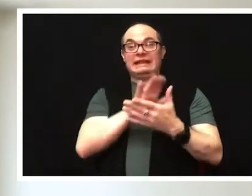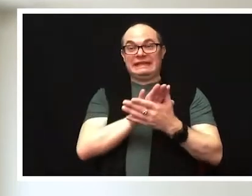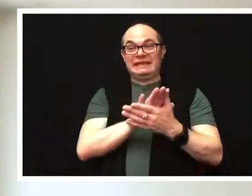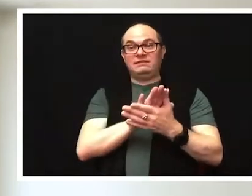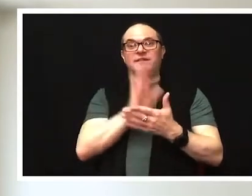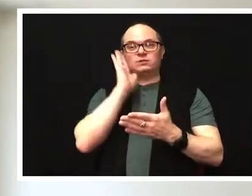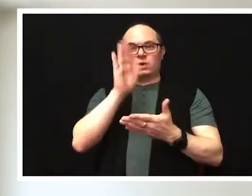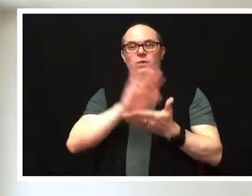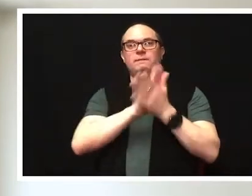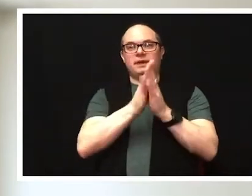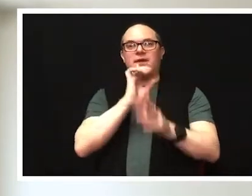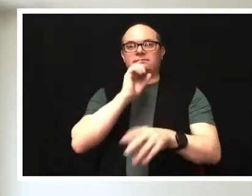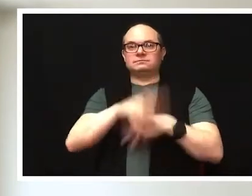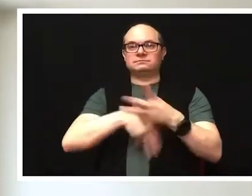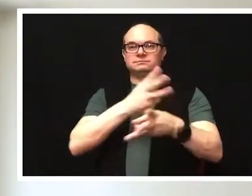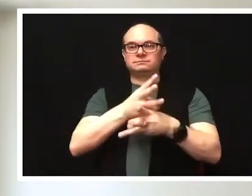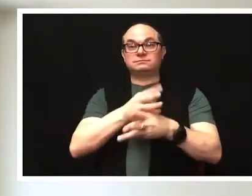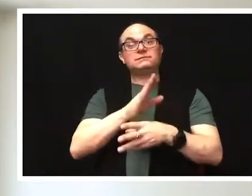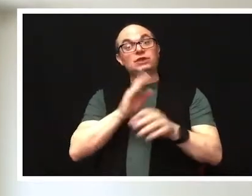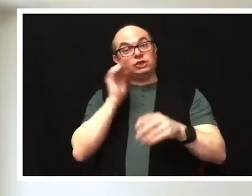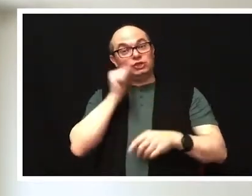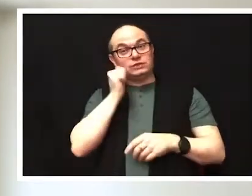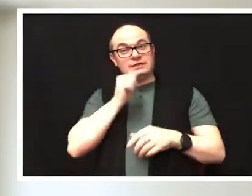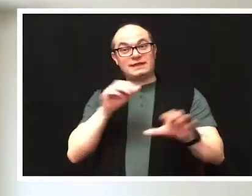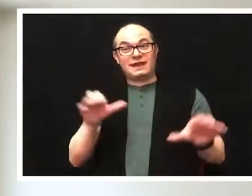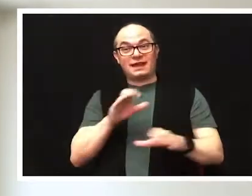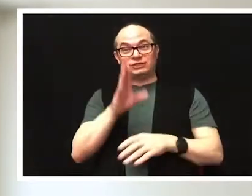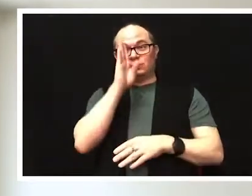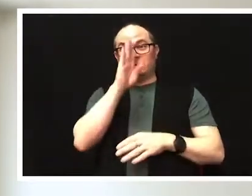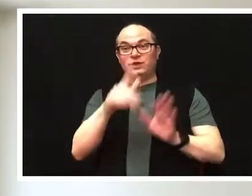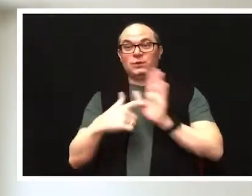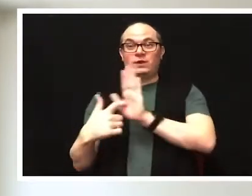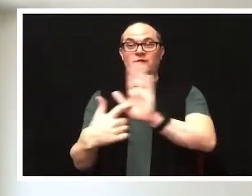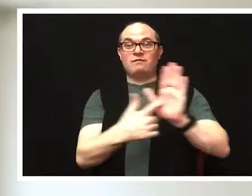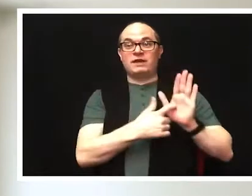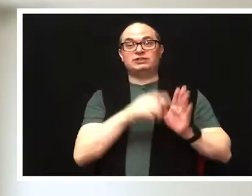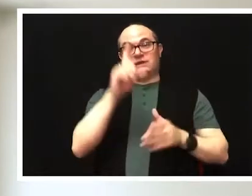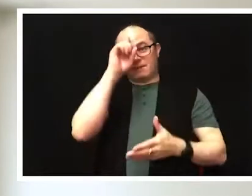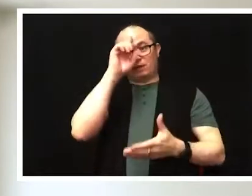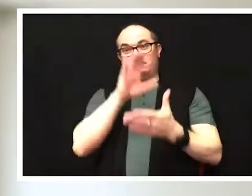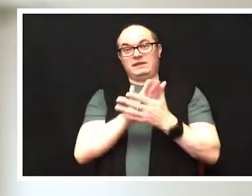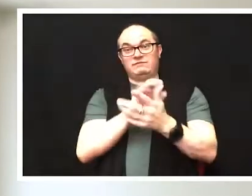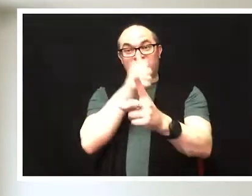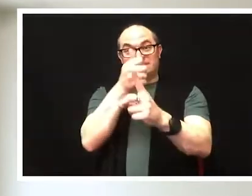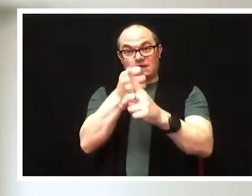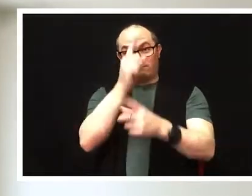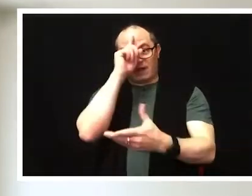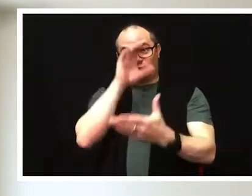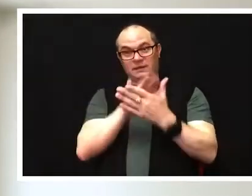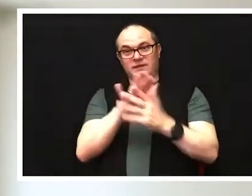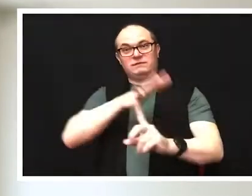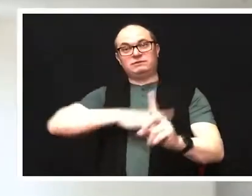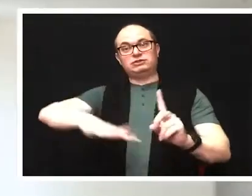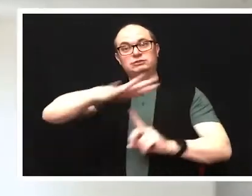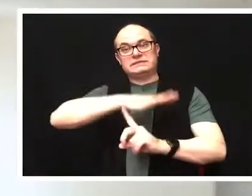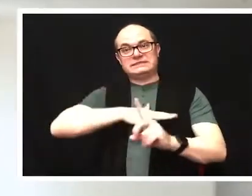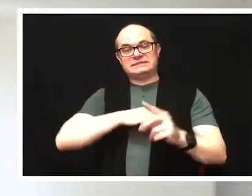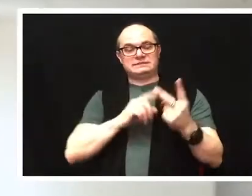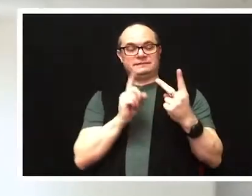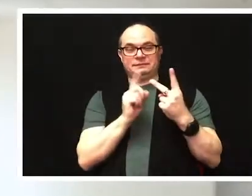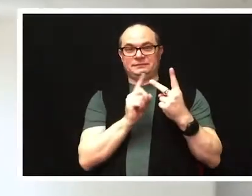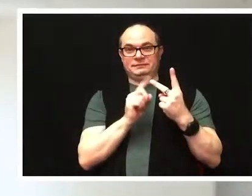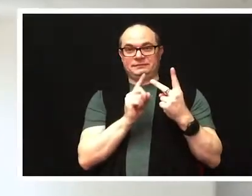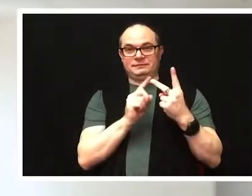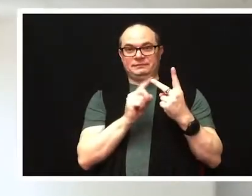believe is what you will live out. Your daily actions will be a direct reflection of what you believe about yourself and your circumstances.